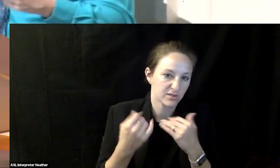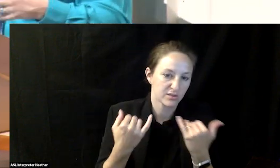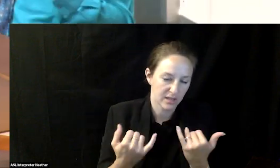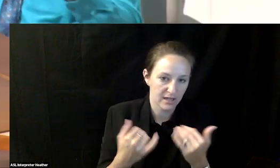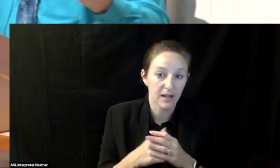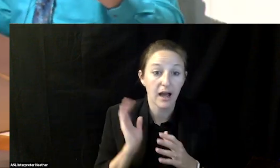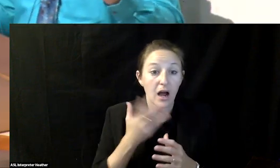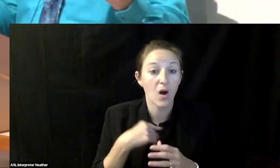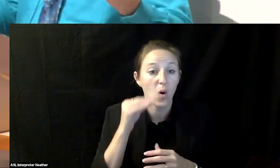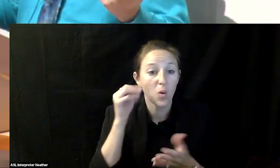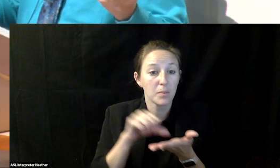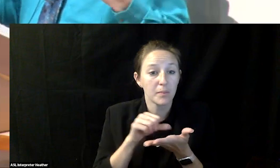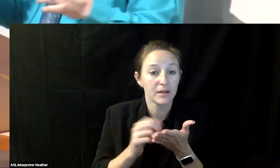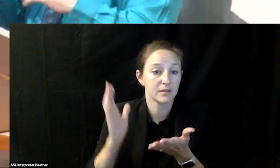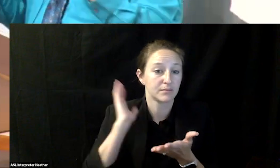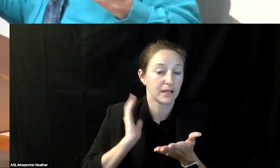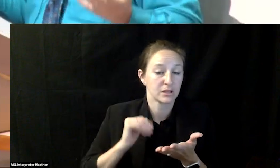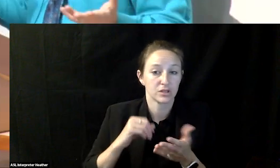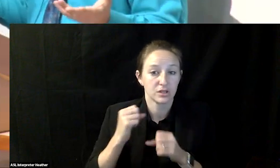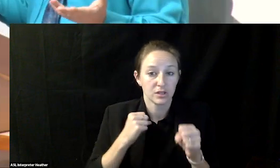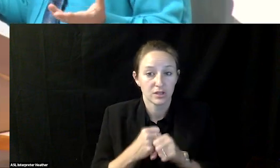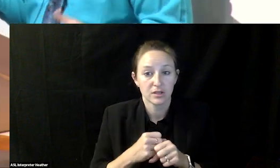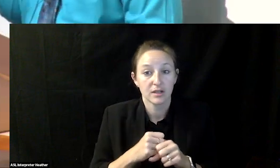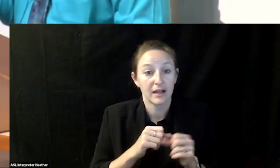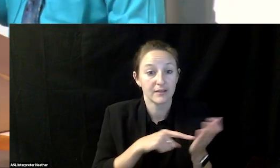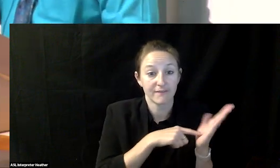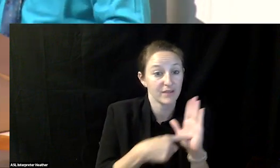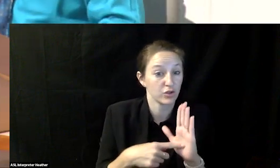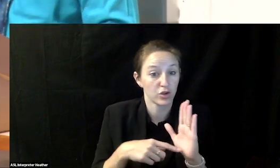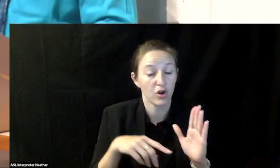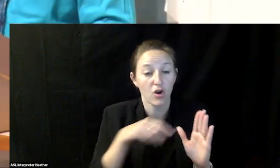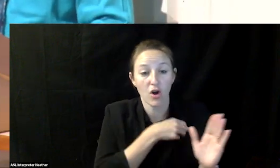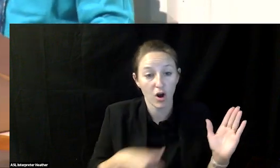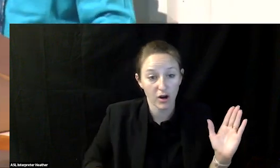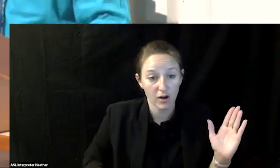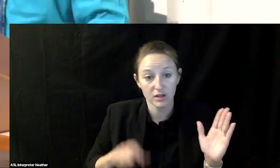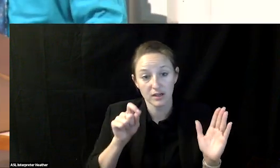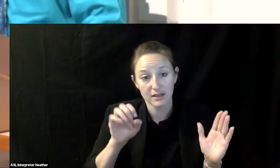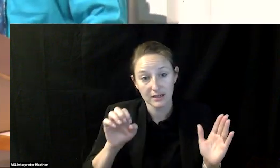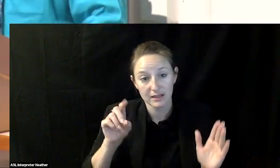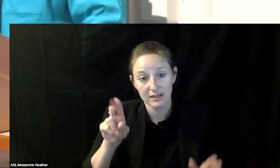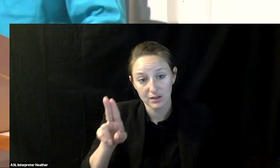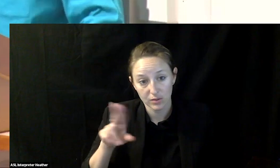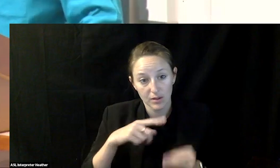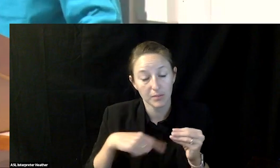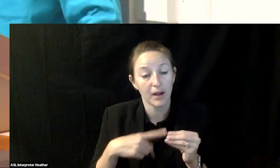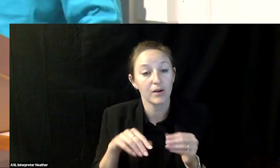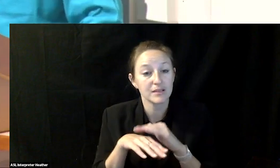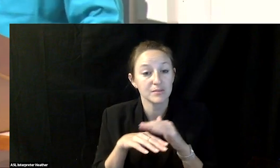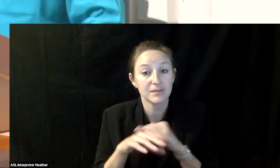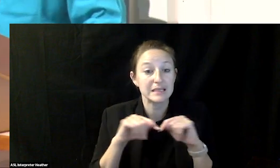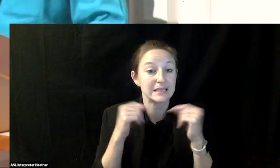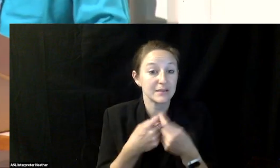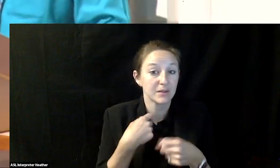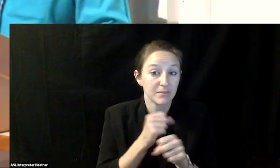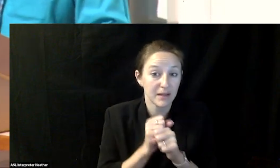homepage in the past year has been featured, harvard.edu, about accessibility. And the team that created the website,